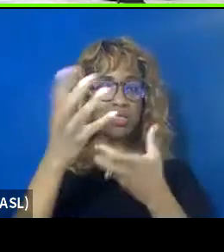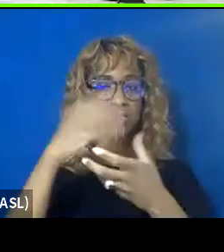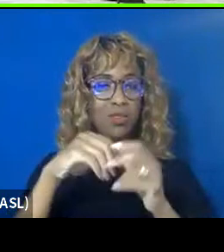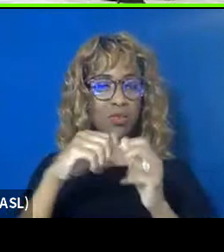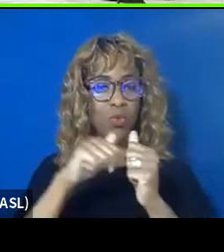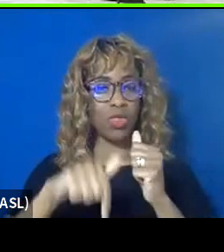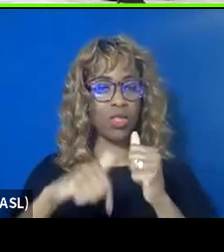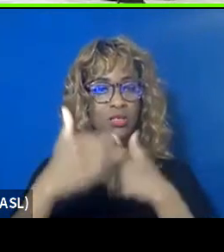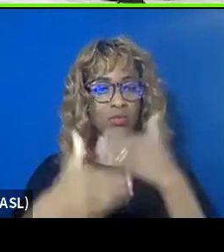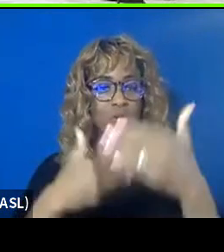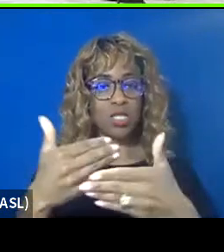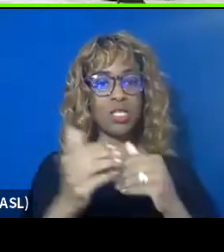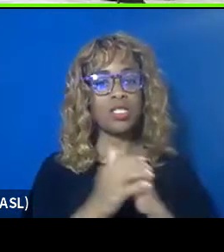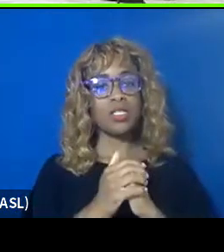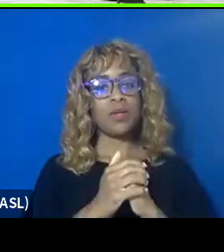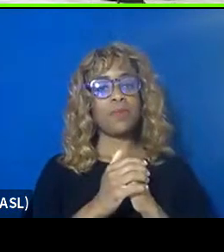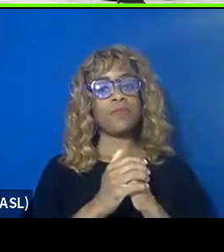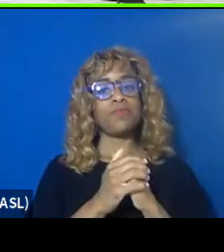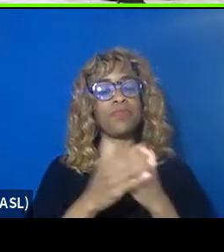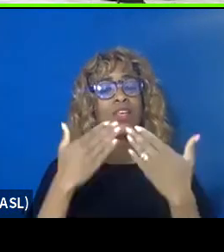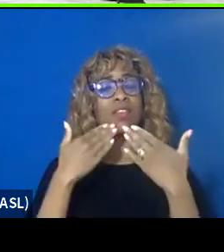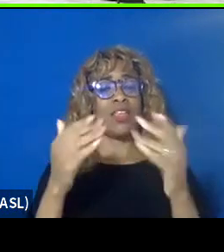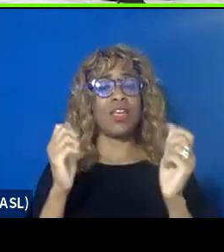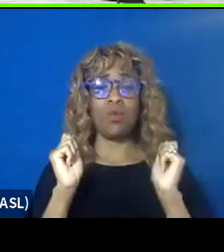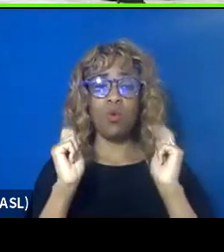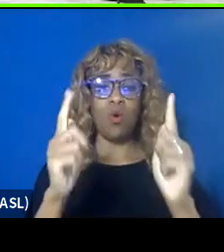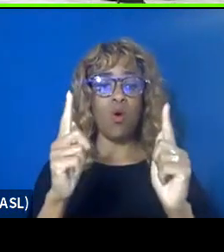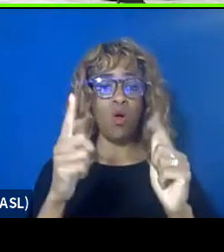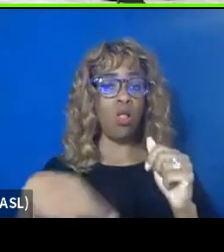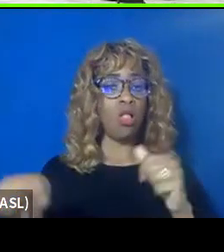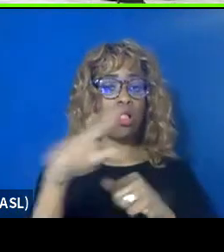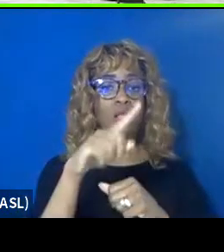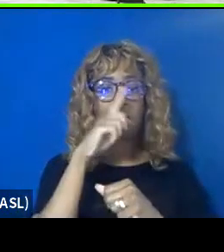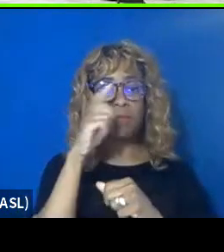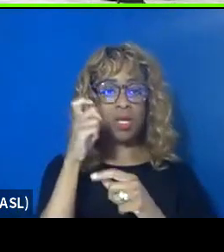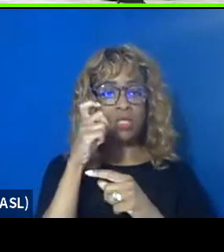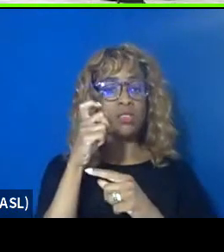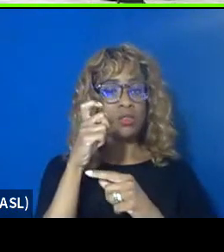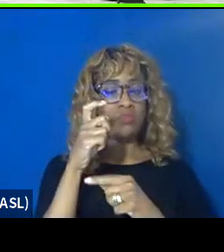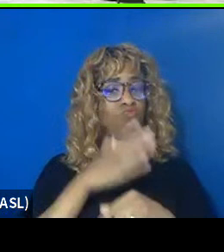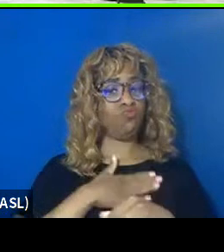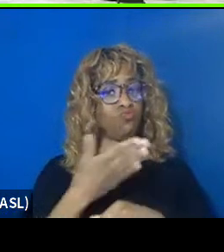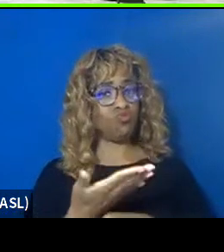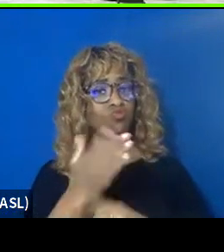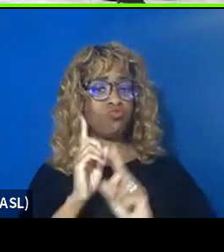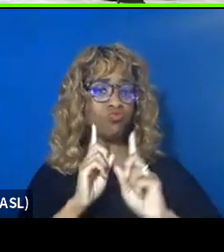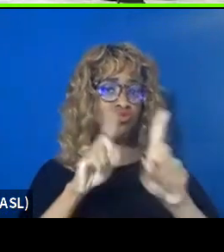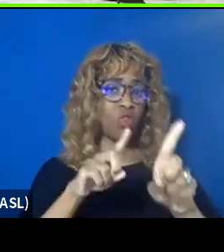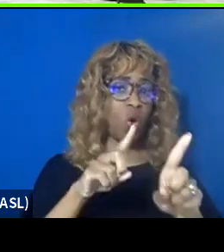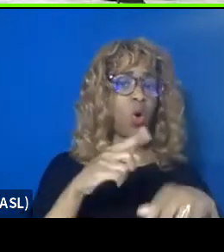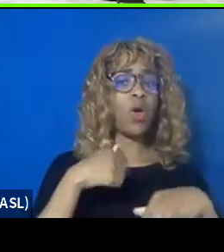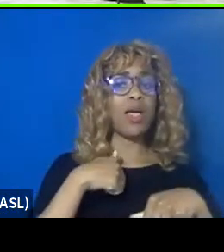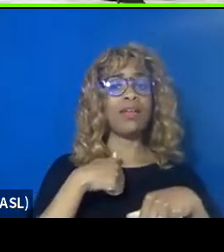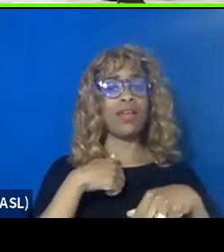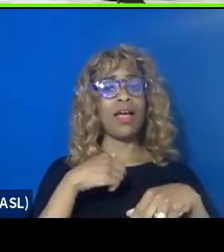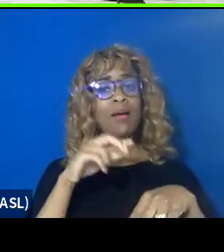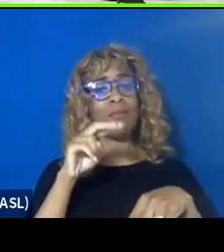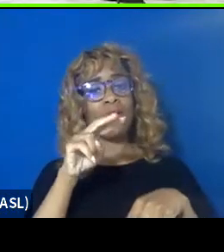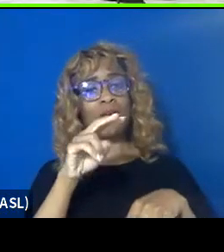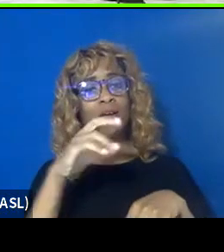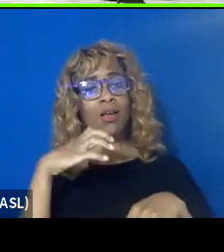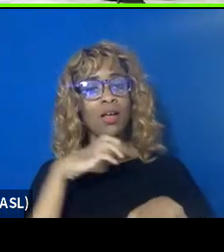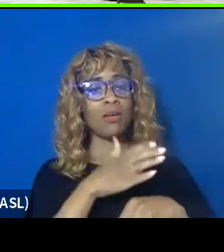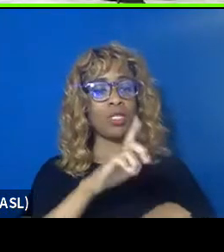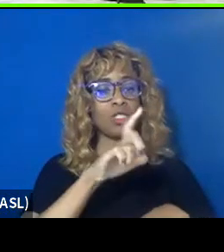process. And just really want to thank each and every one of you, because all of you have been willing to go out. I'm looking at you, Commissioner Lett,